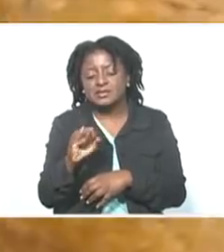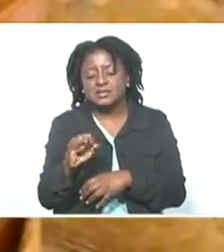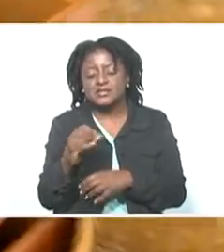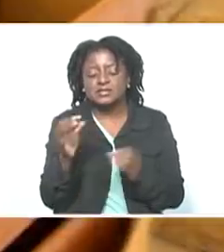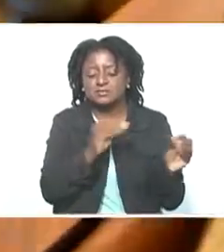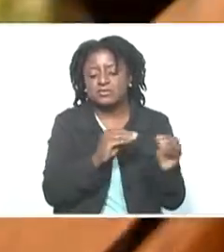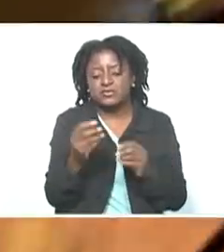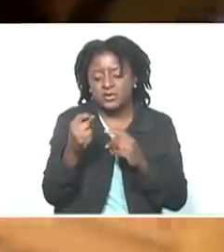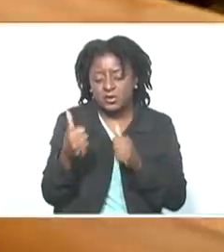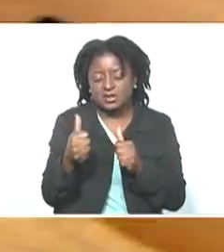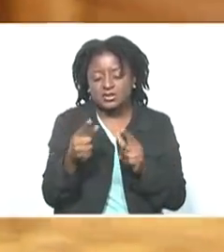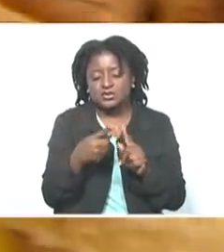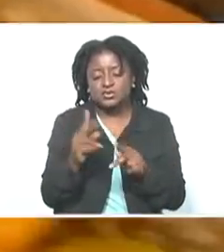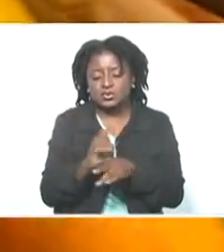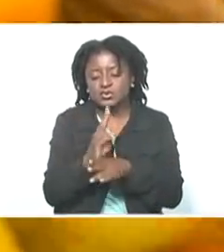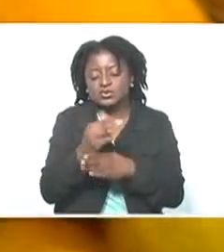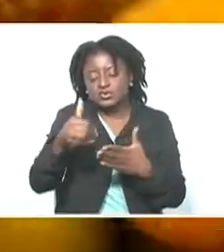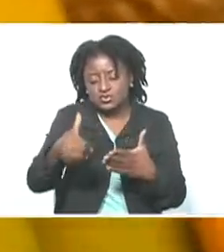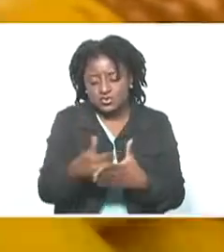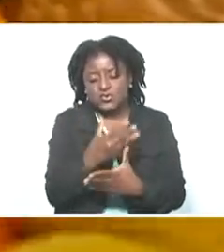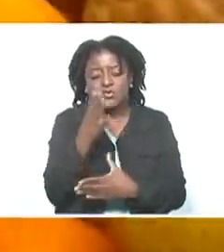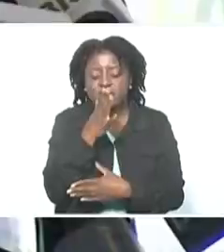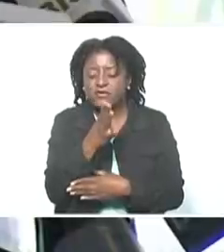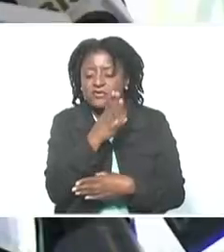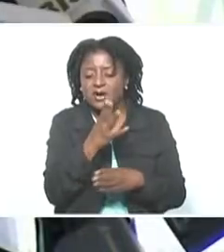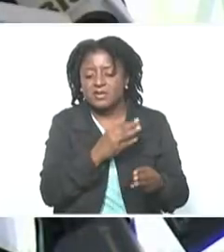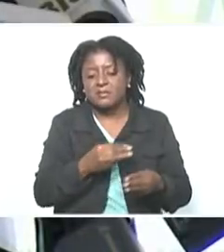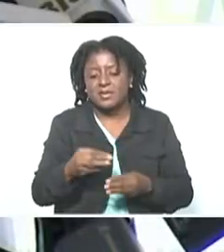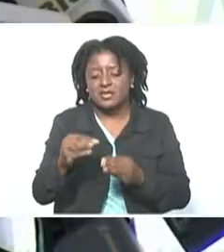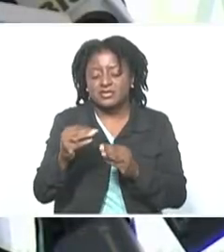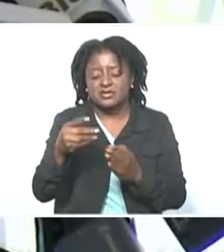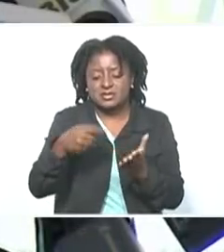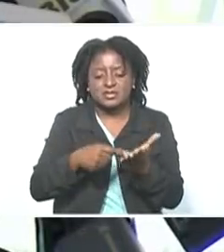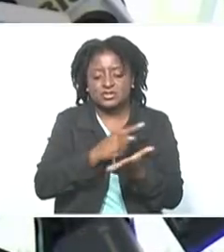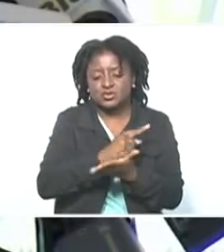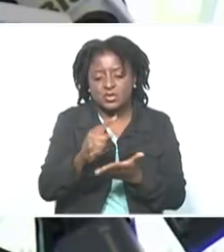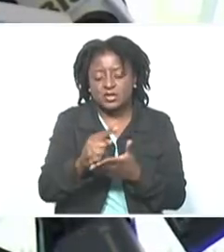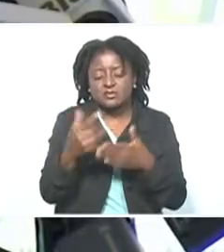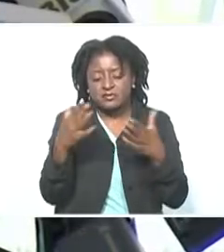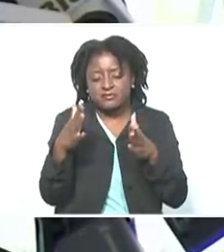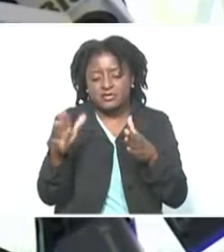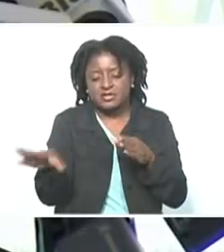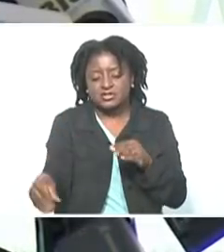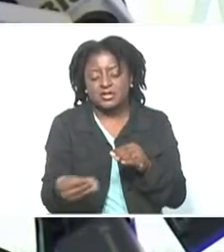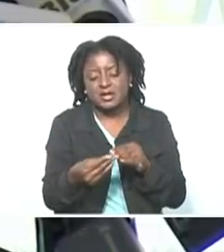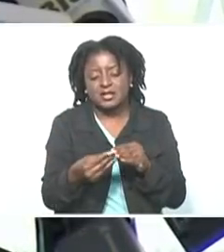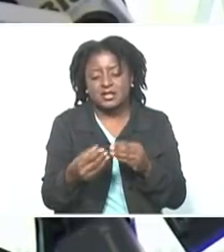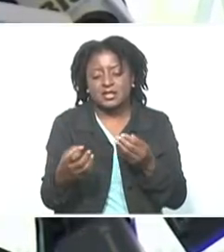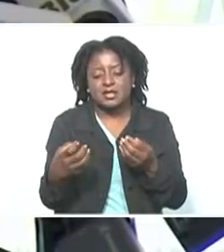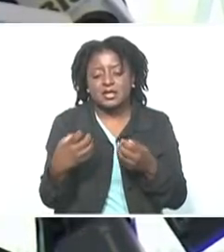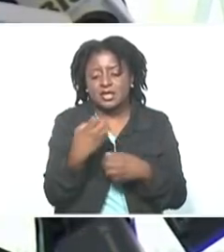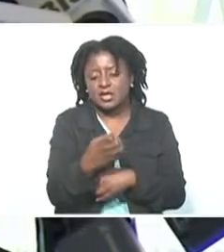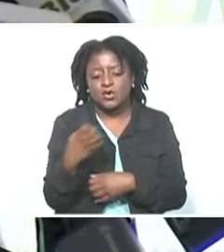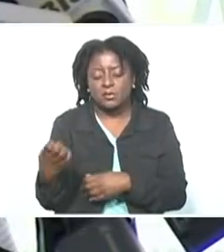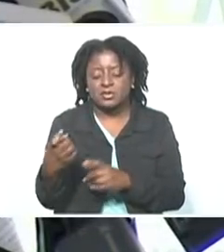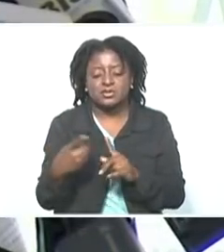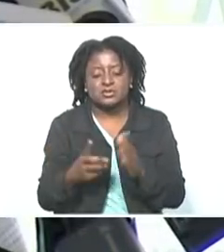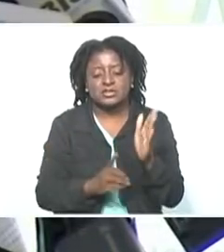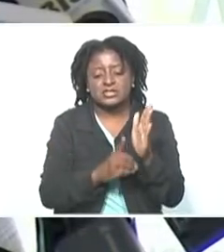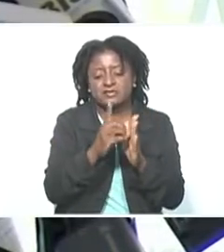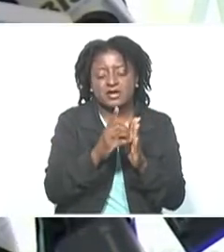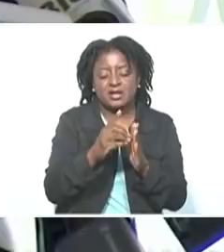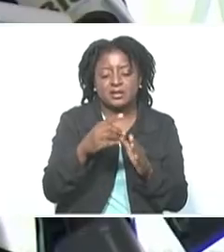methods. This week, BAMSI completed the installation of equipment to develop the hydroponics and